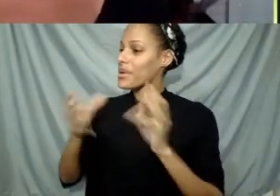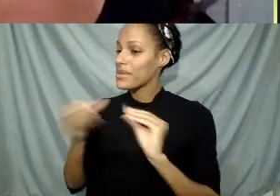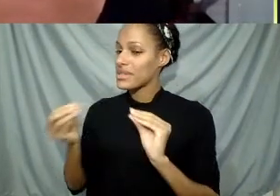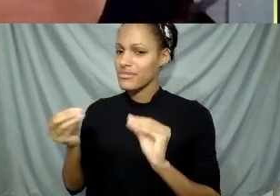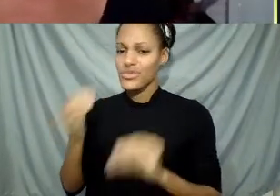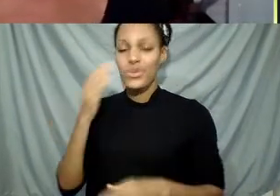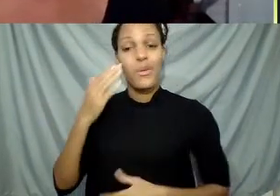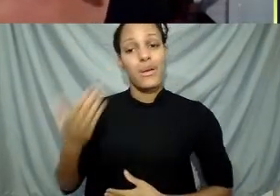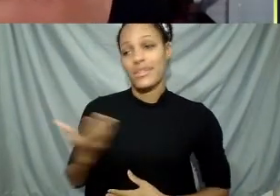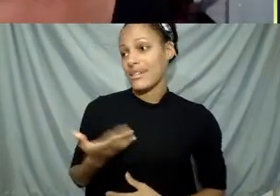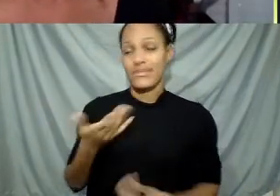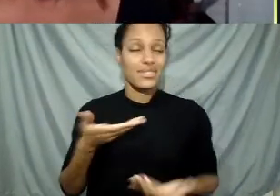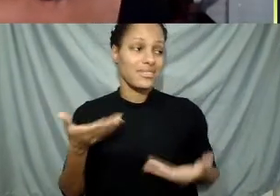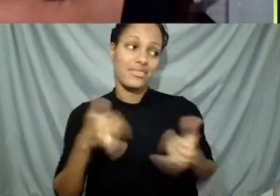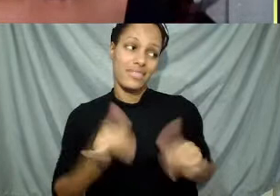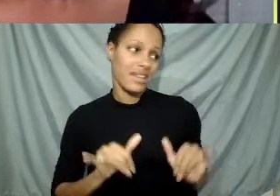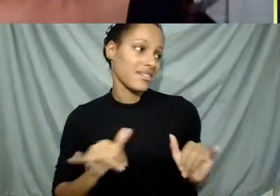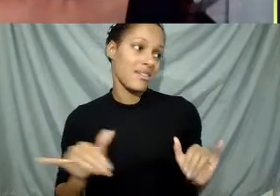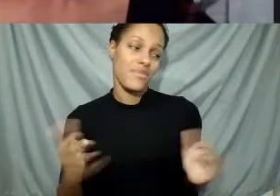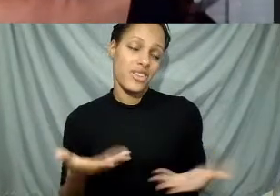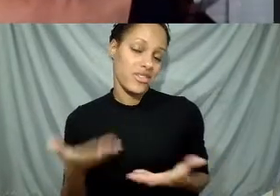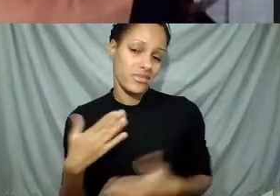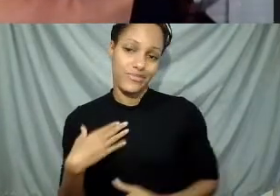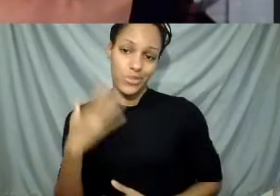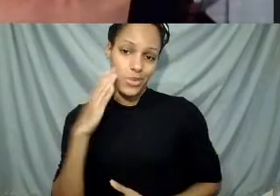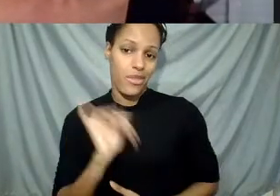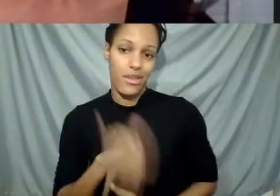here. Good. Stay. Good. Good. Okay.